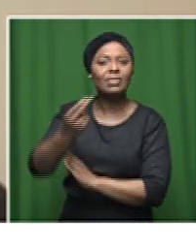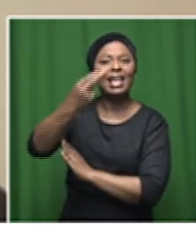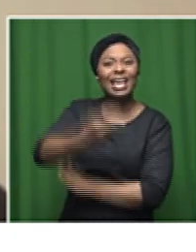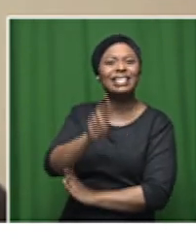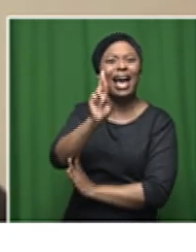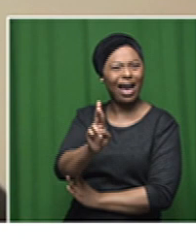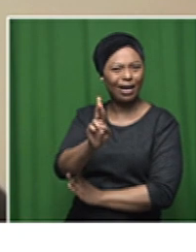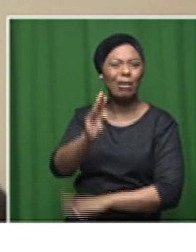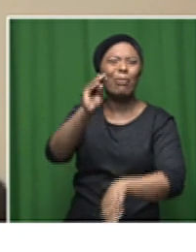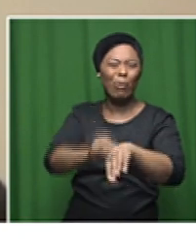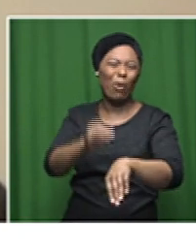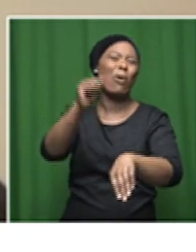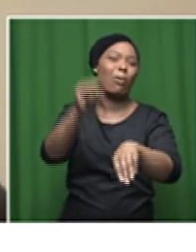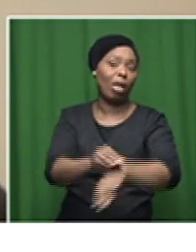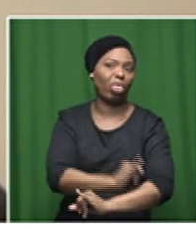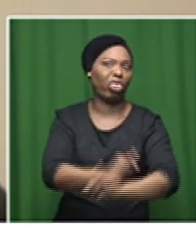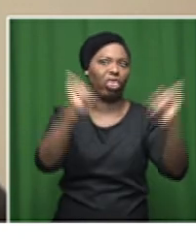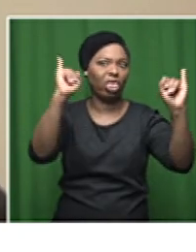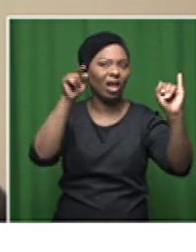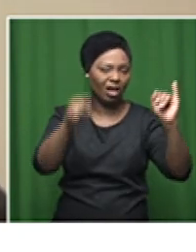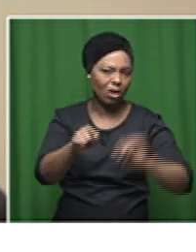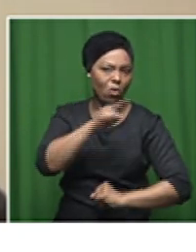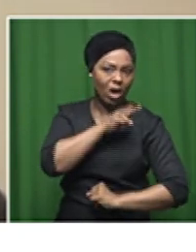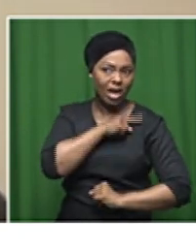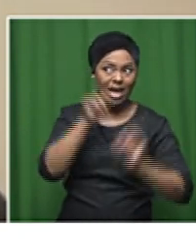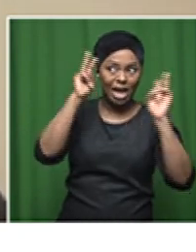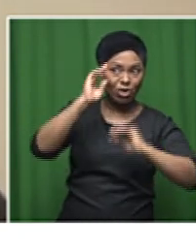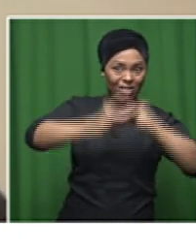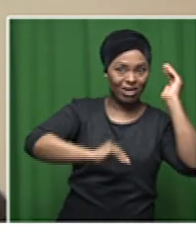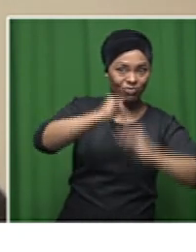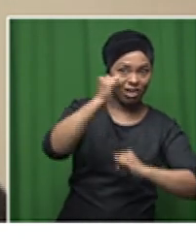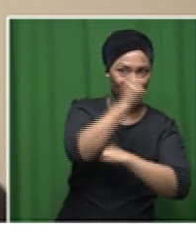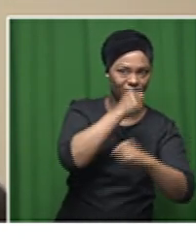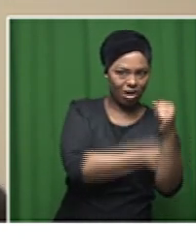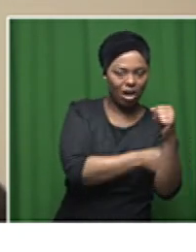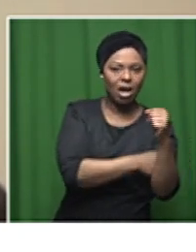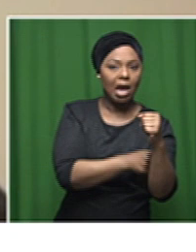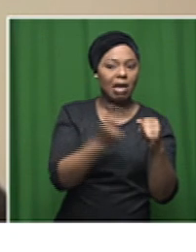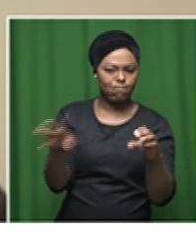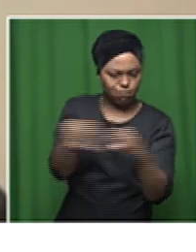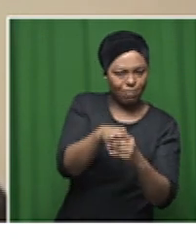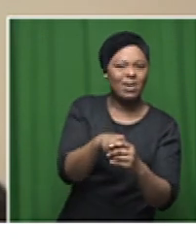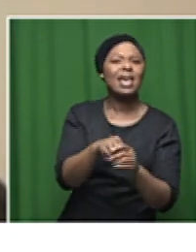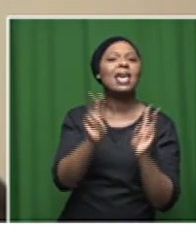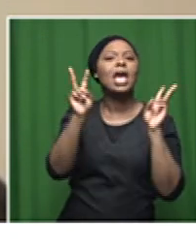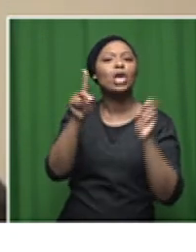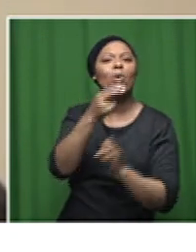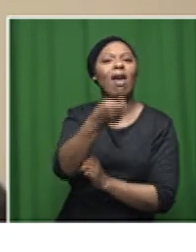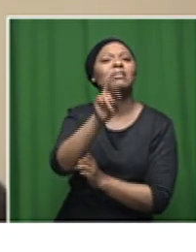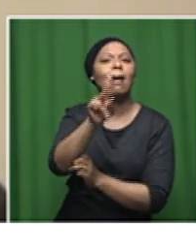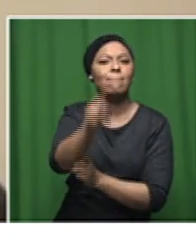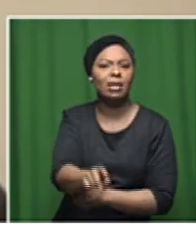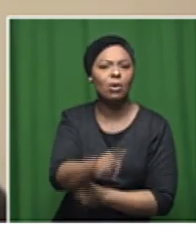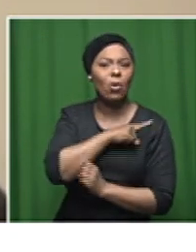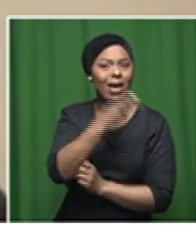also problematic. I think while we are talking about infrastructure, we cannot leave it out. The issue of human resource